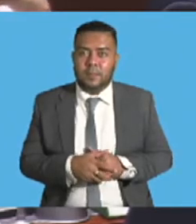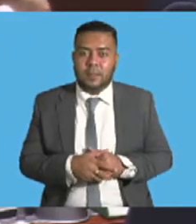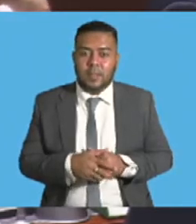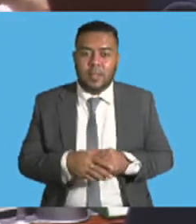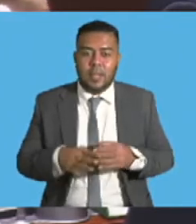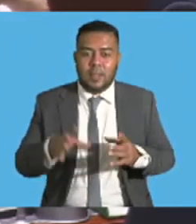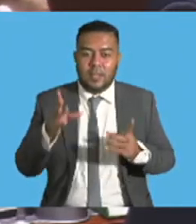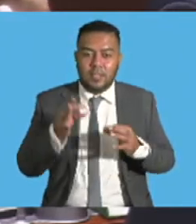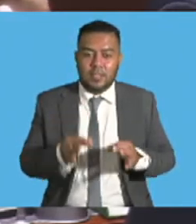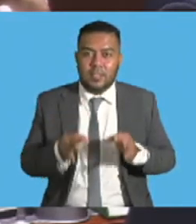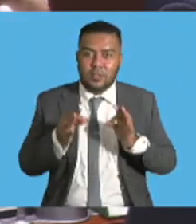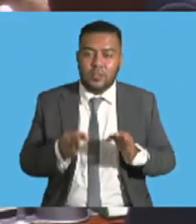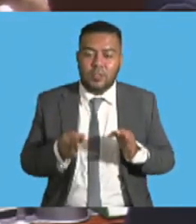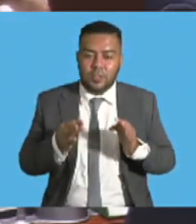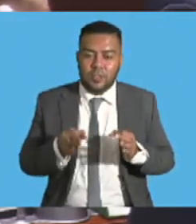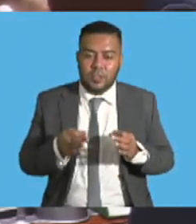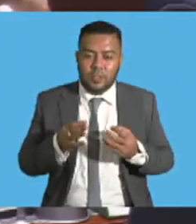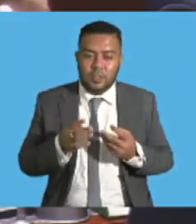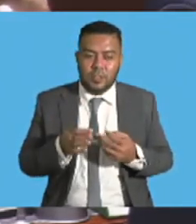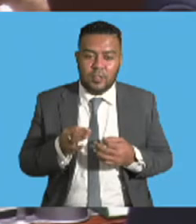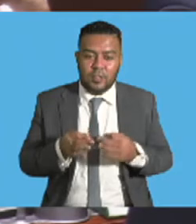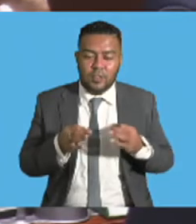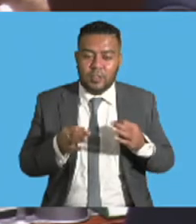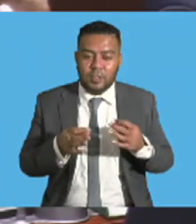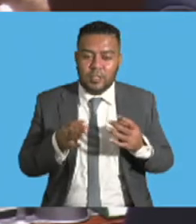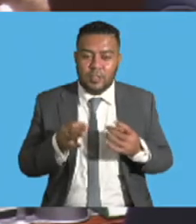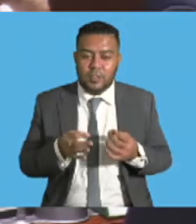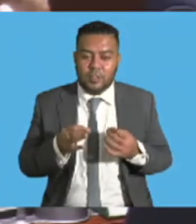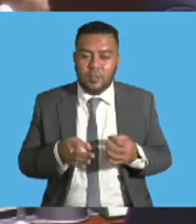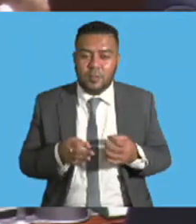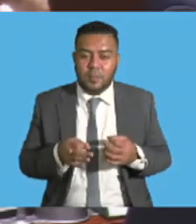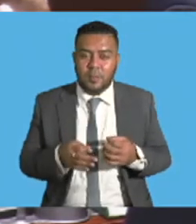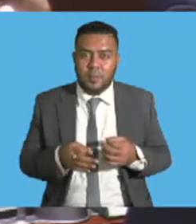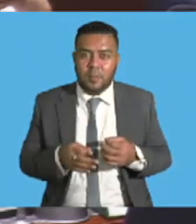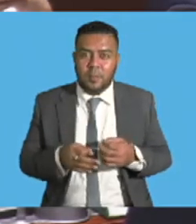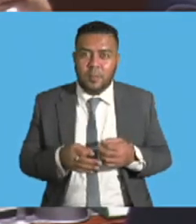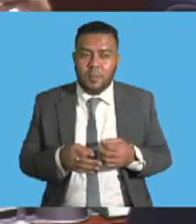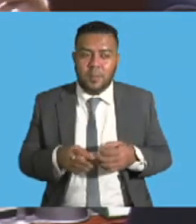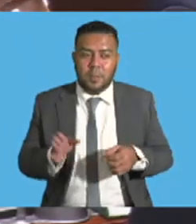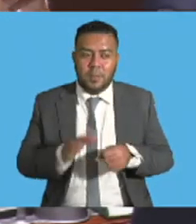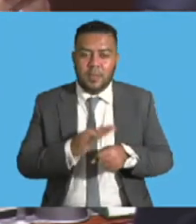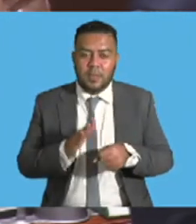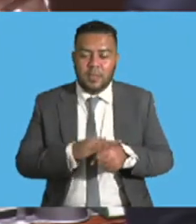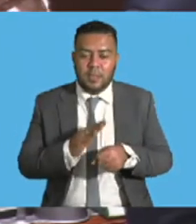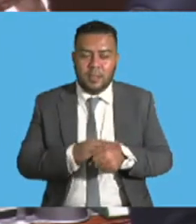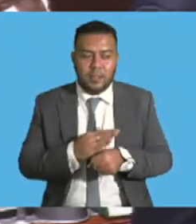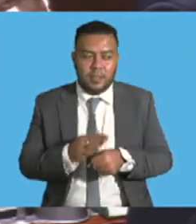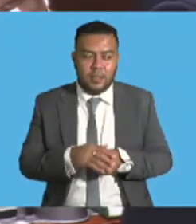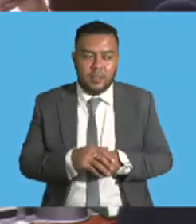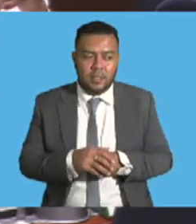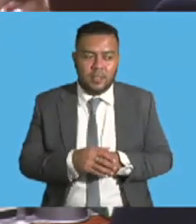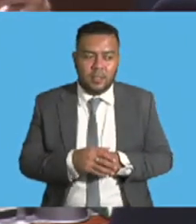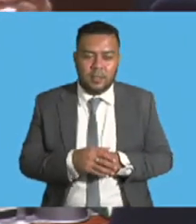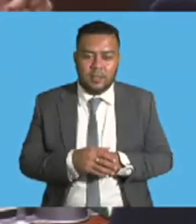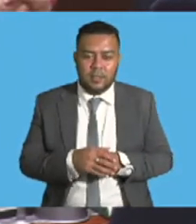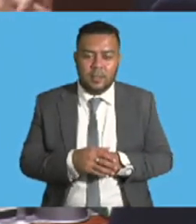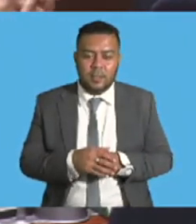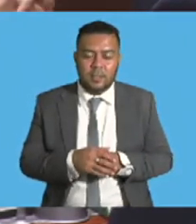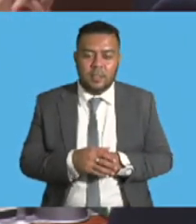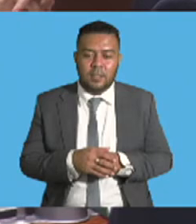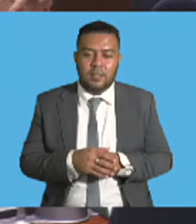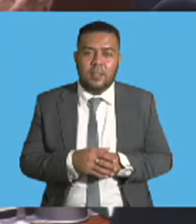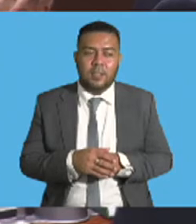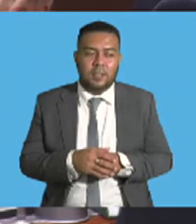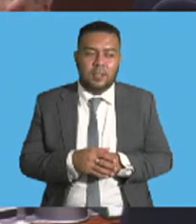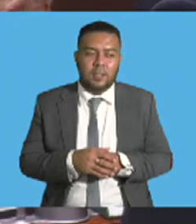processes that affect the resources and support the efforts to increase the resilience of iTaukei communities against the